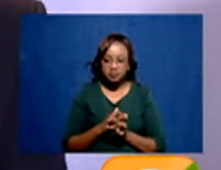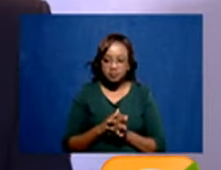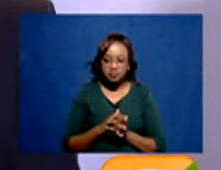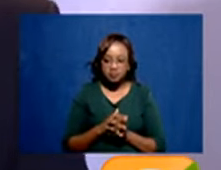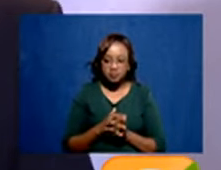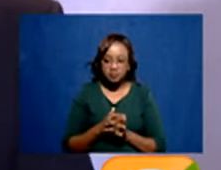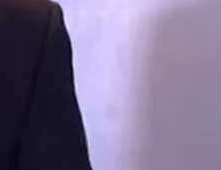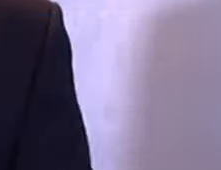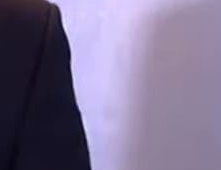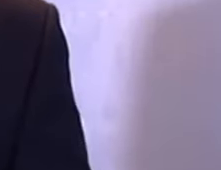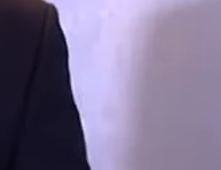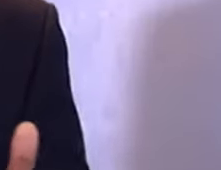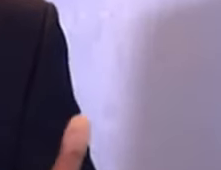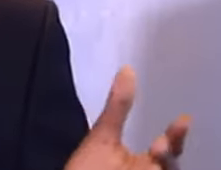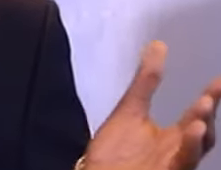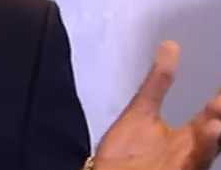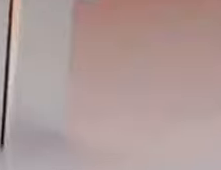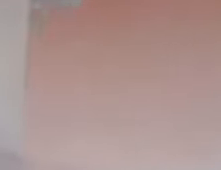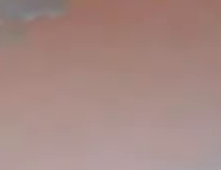year.